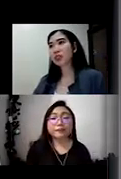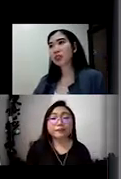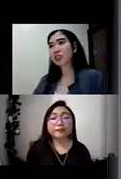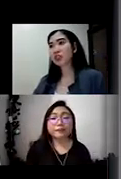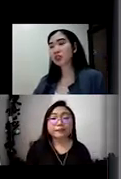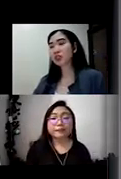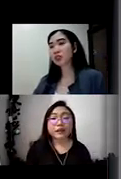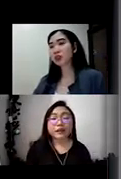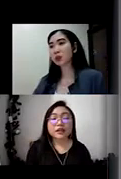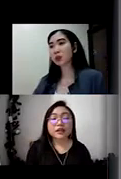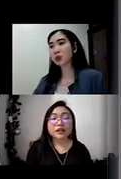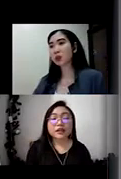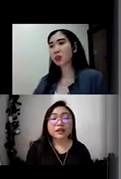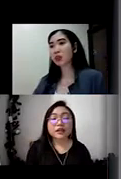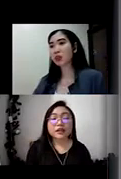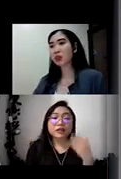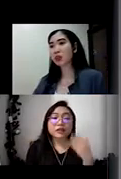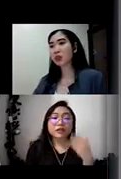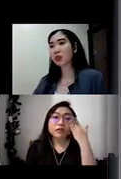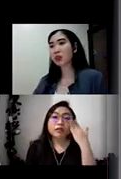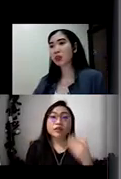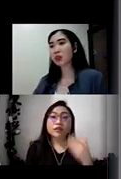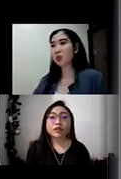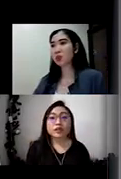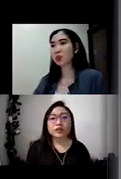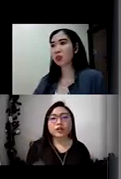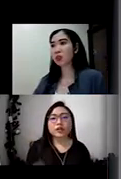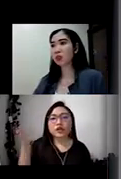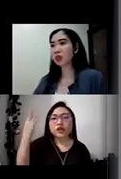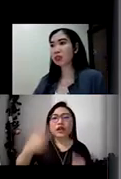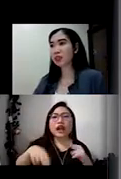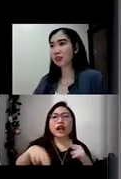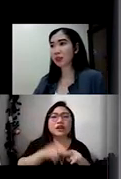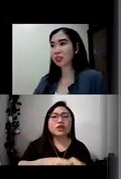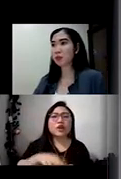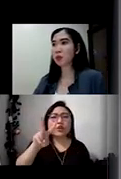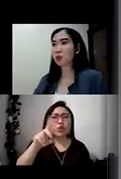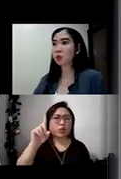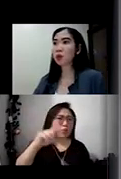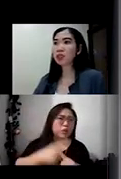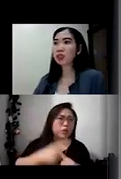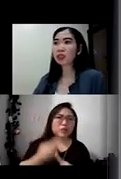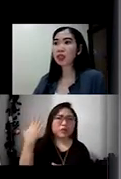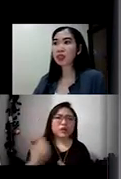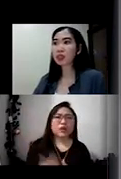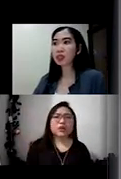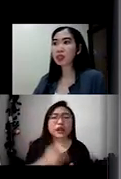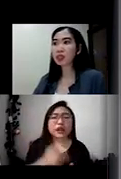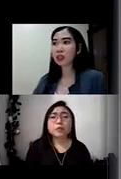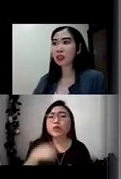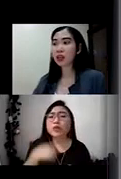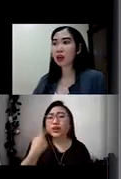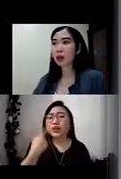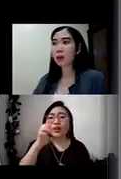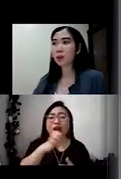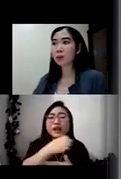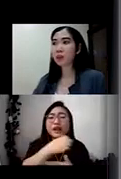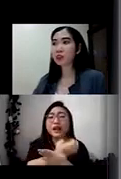nadagdag lang siya 2 or 1 month ago. So, if you click on that, makikita mo who edited this